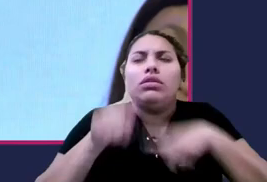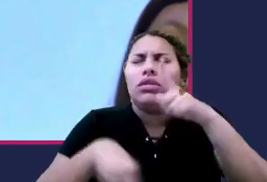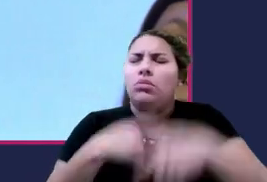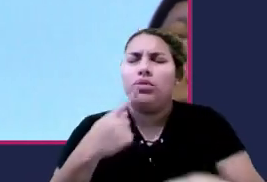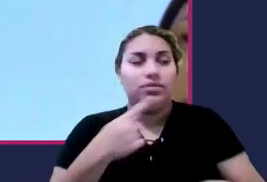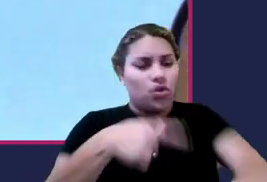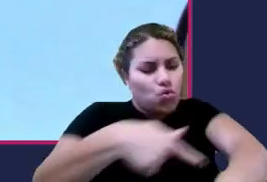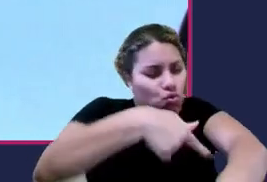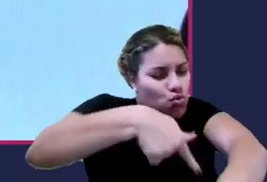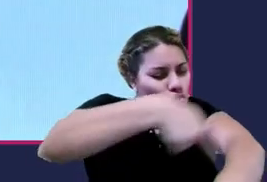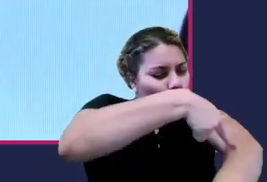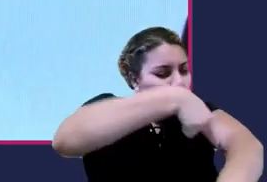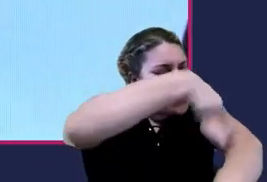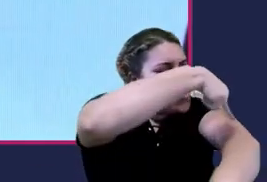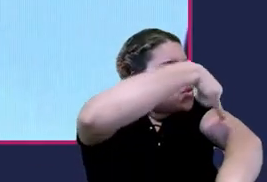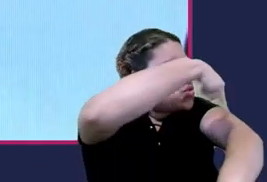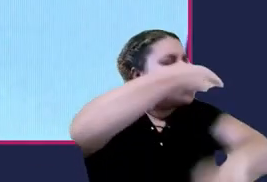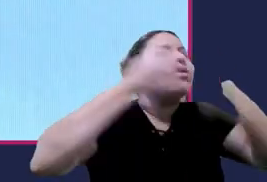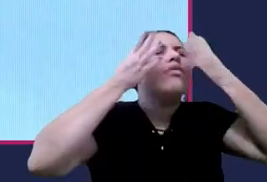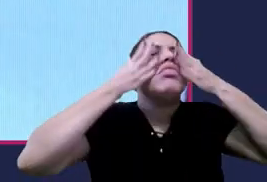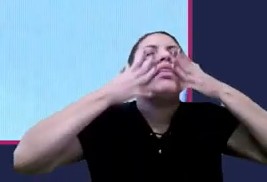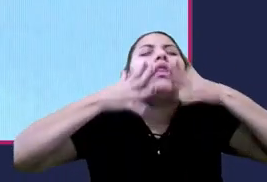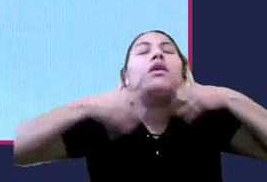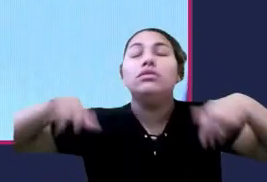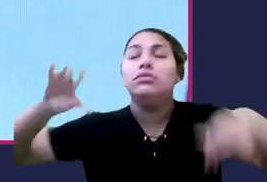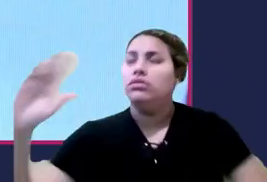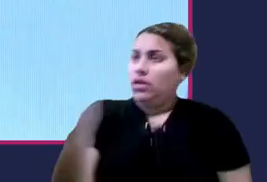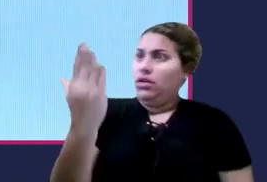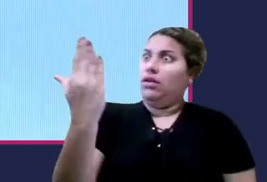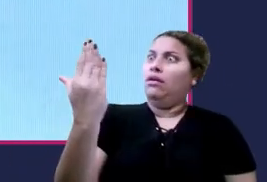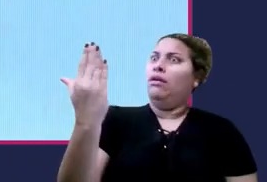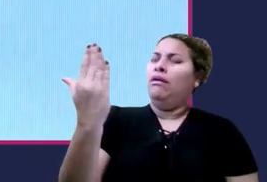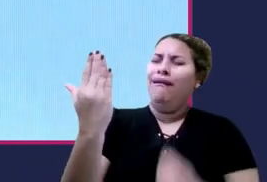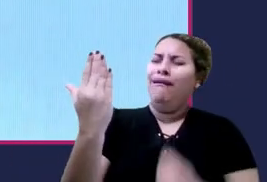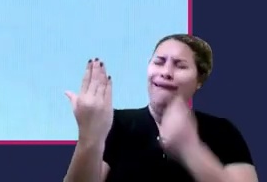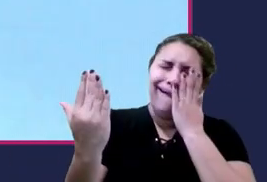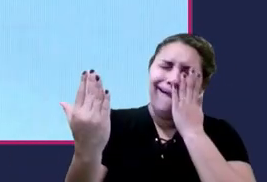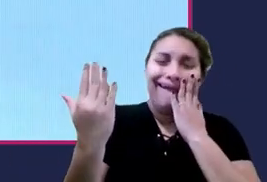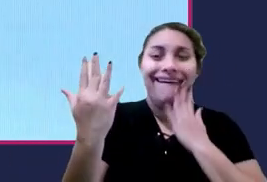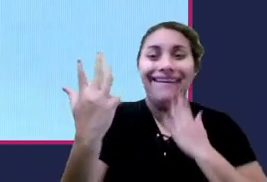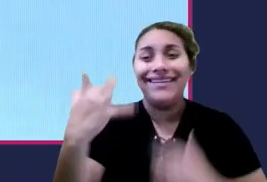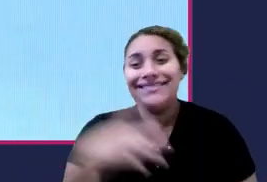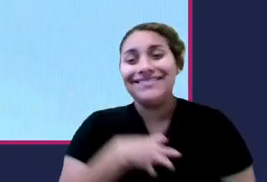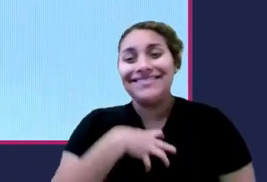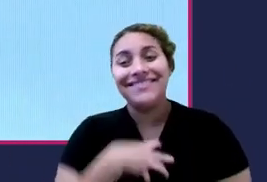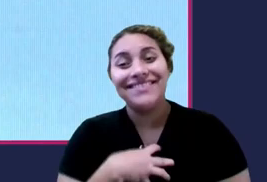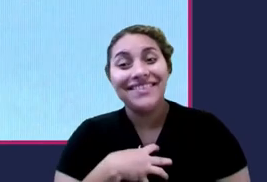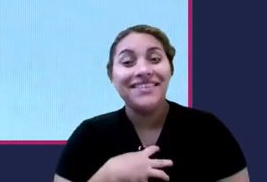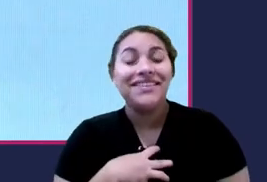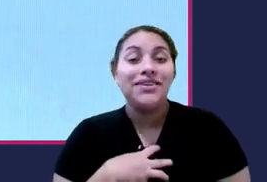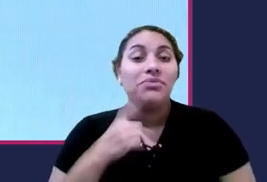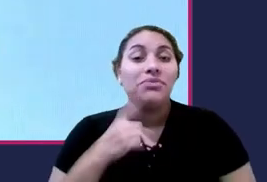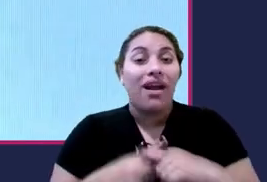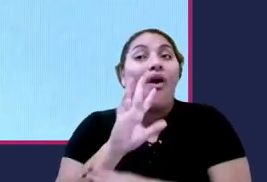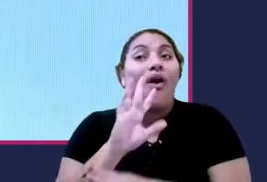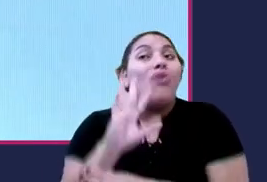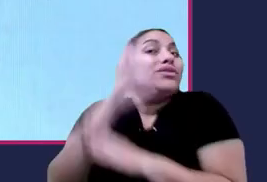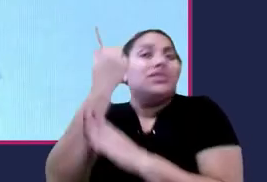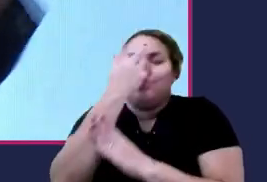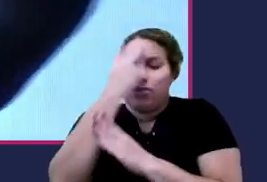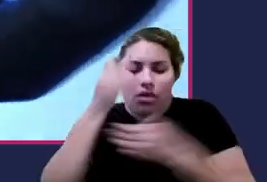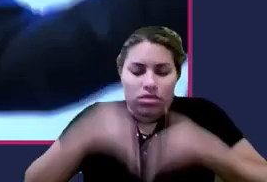we were able to improve. When they looked themselves in the mirror, they couldn't believe it. They started